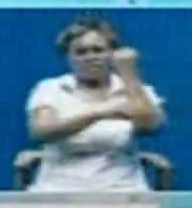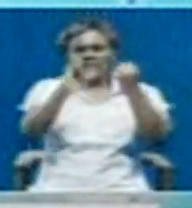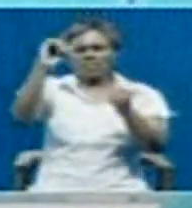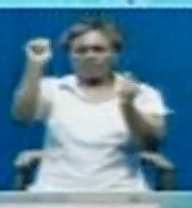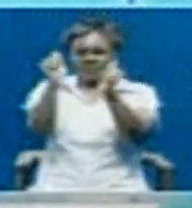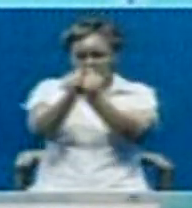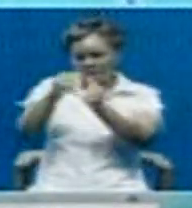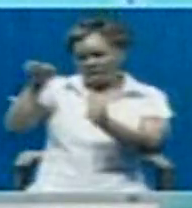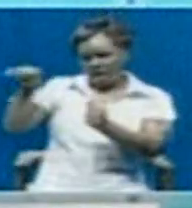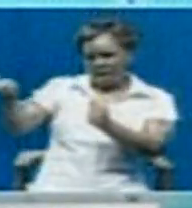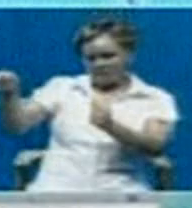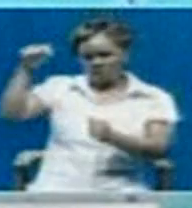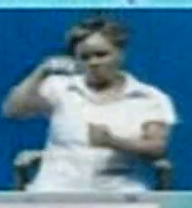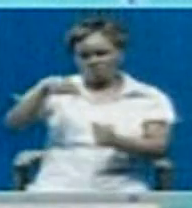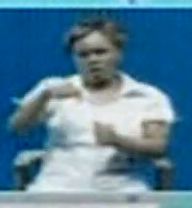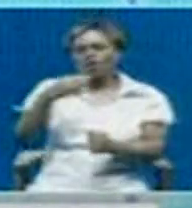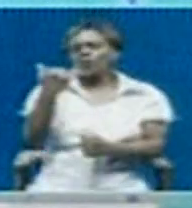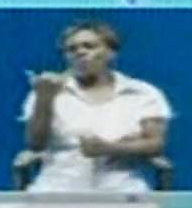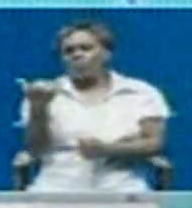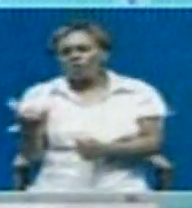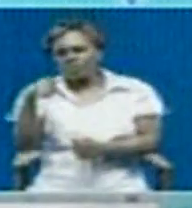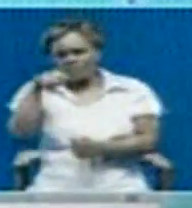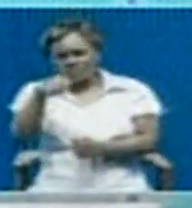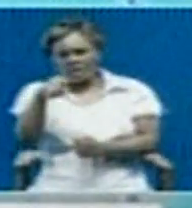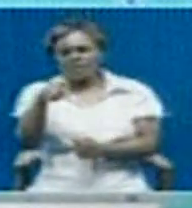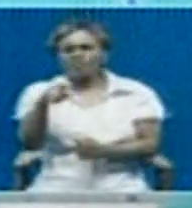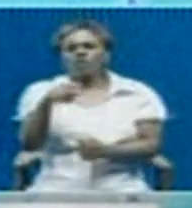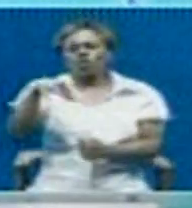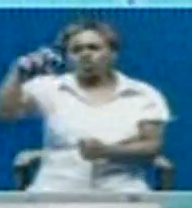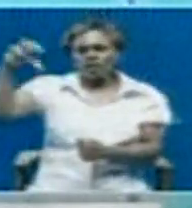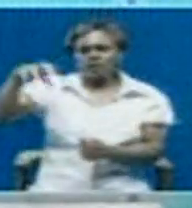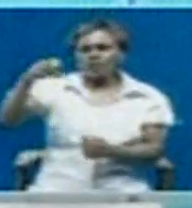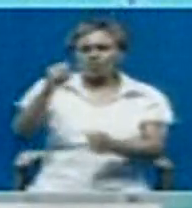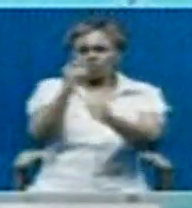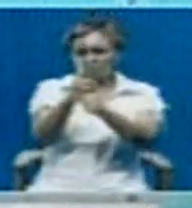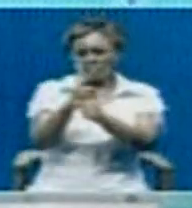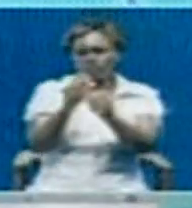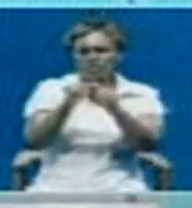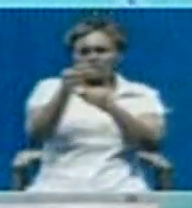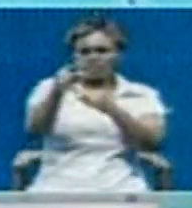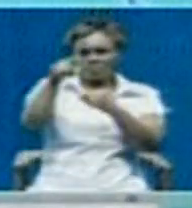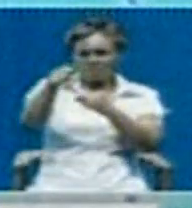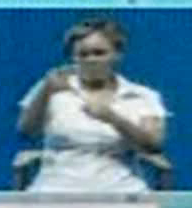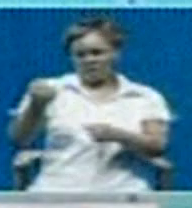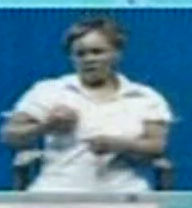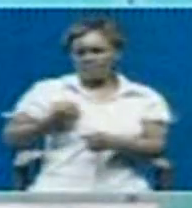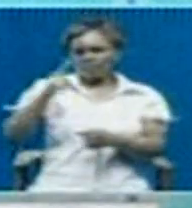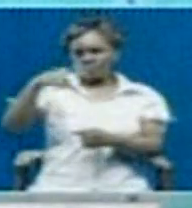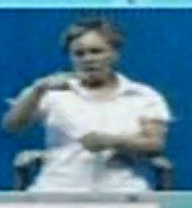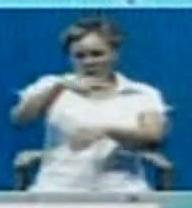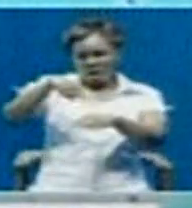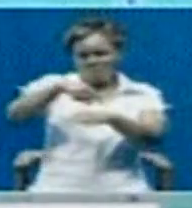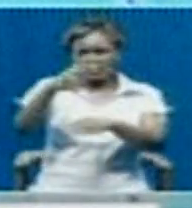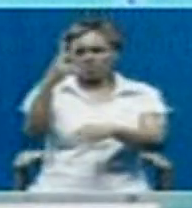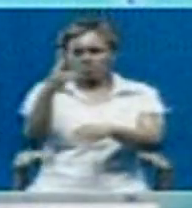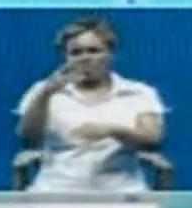early today. Emmanuel Bor was a star runner in the senior men's 12-kilometer race, while Sheila Chepngetich made it 2 out of 2